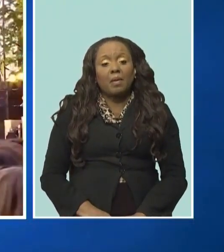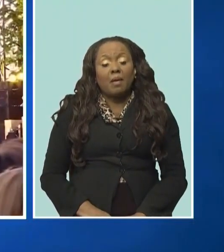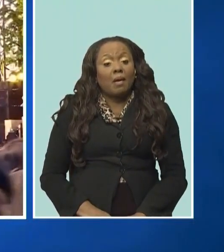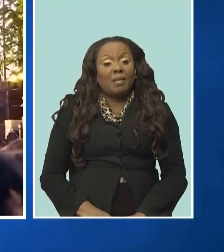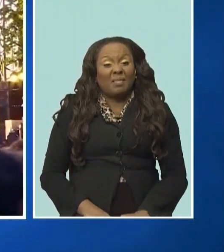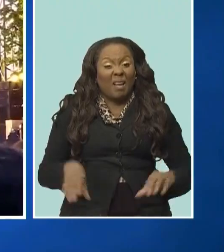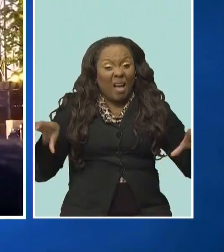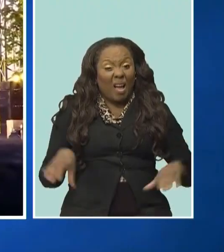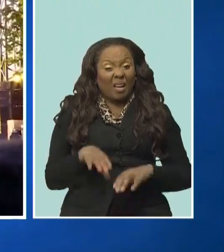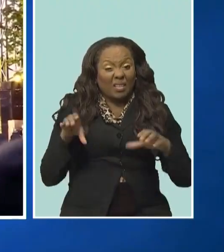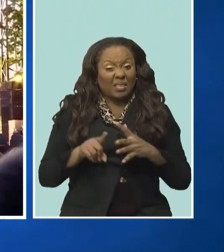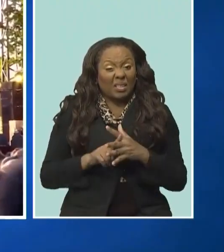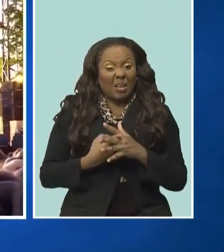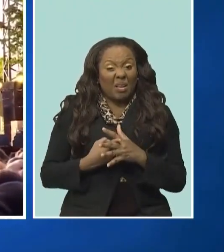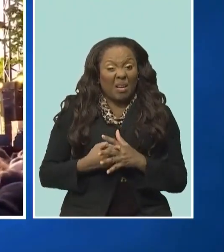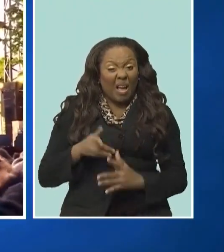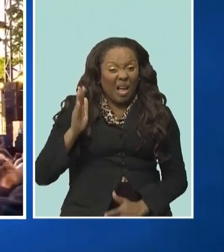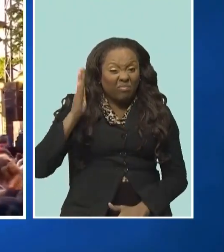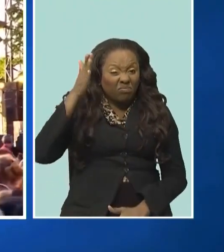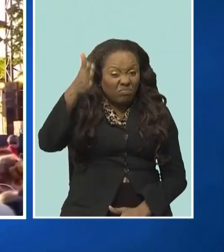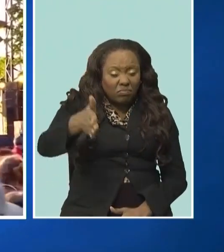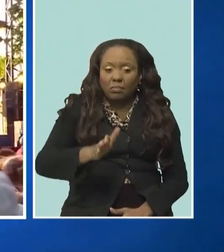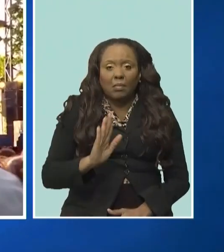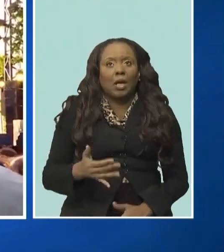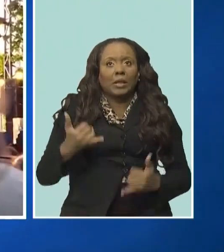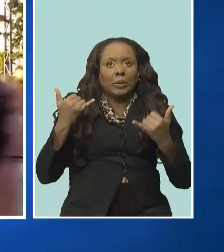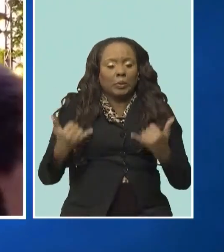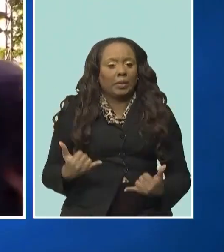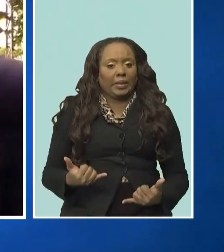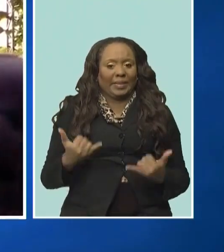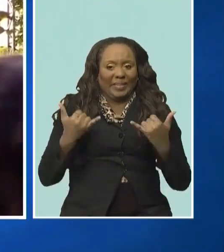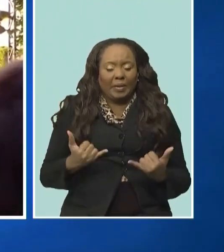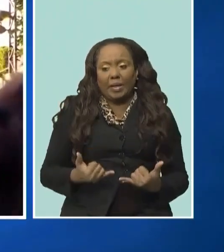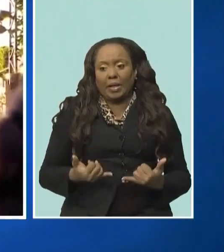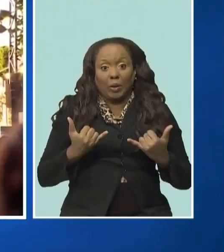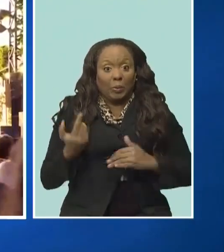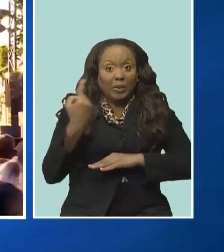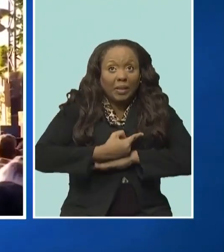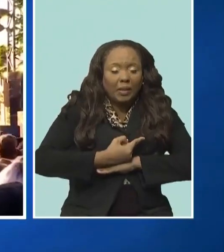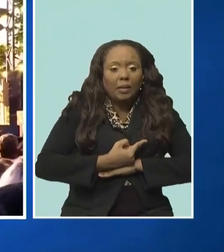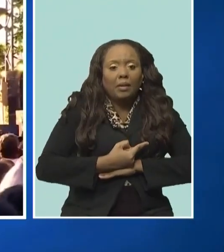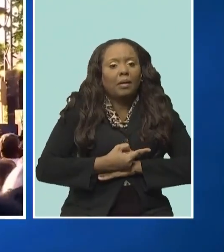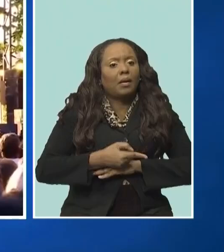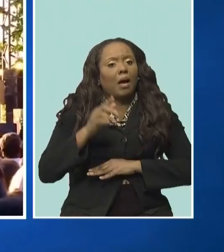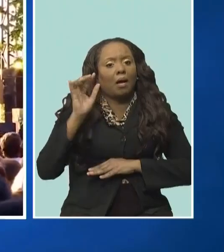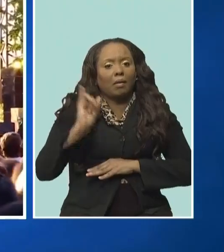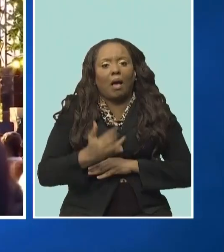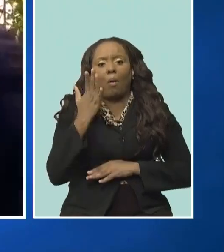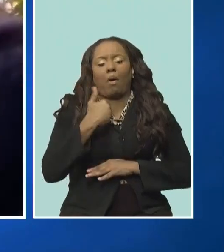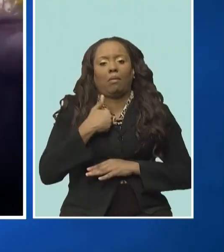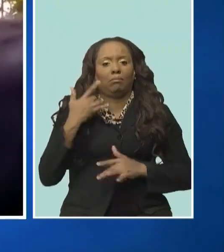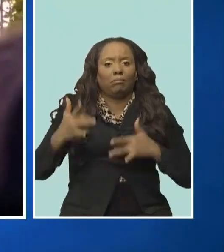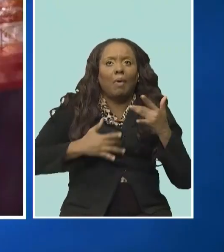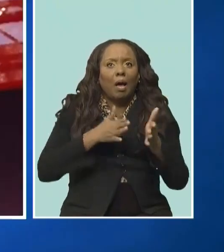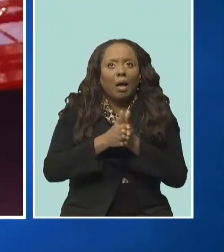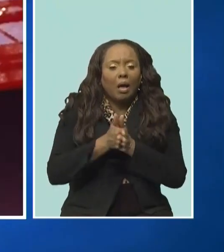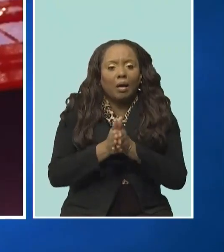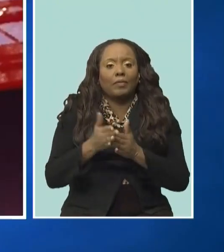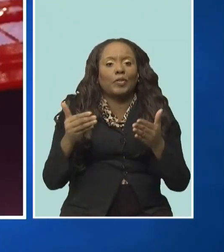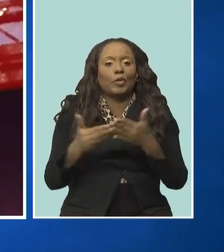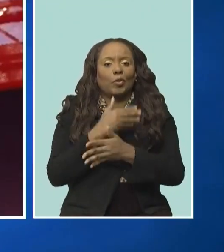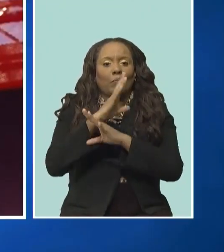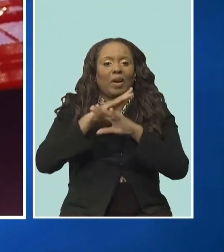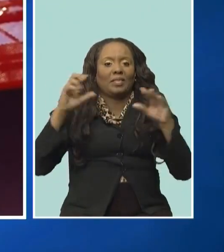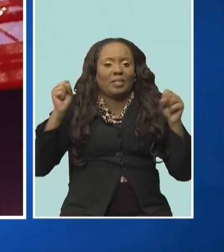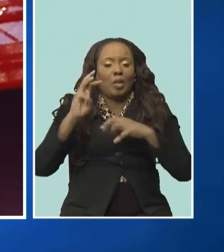It needs to take today, today, today. That is why I'm thrilled to be sharing the stage with the new president of the